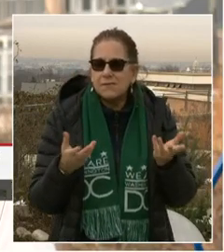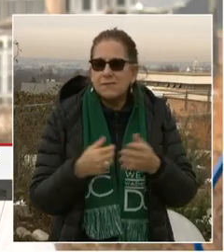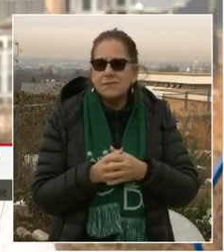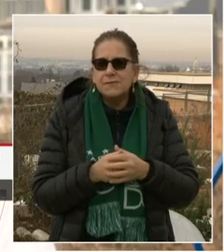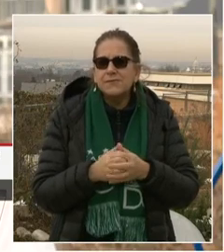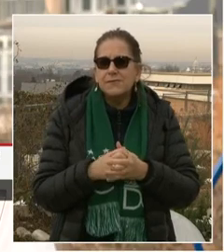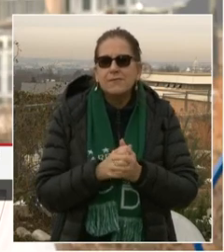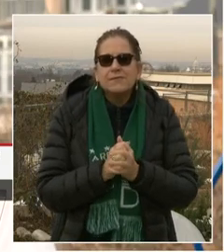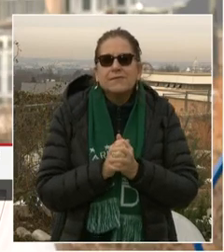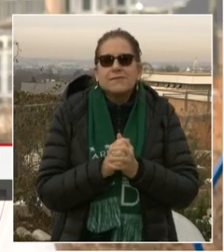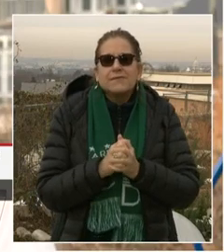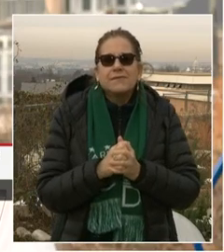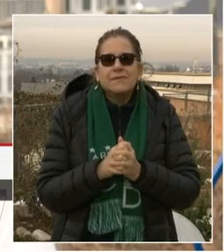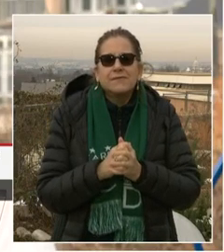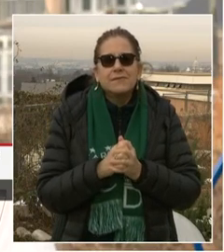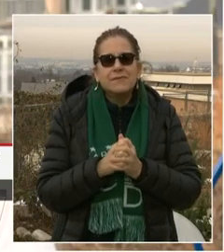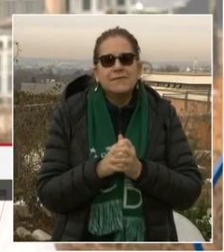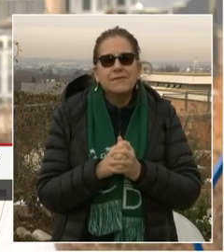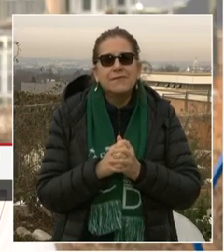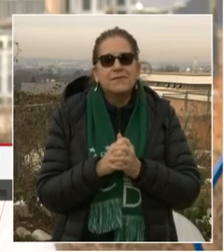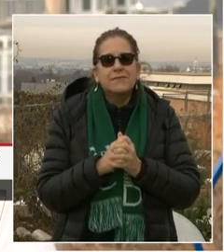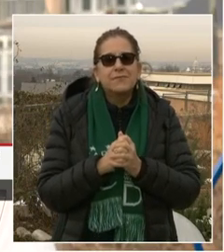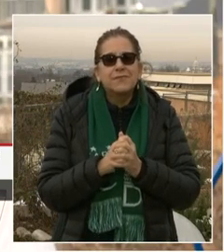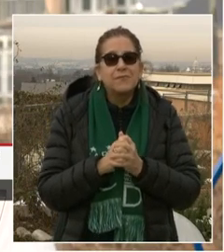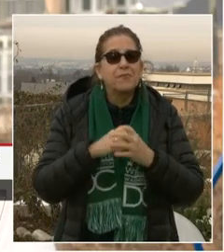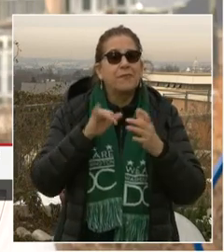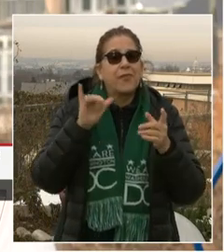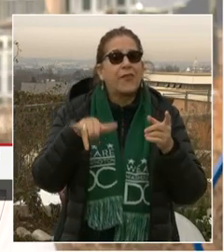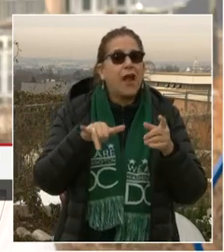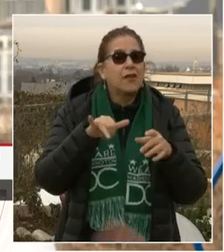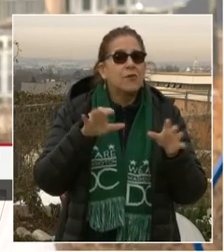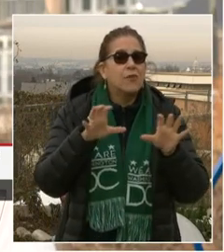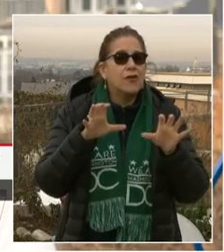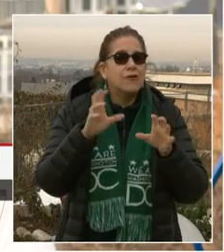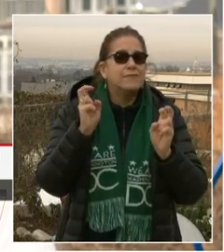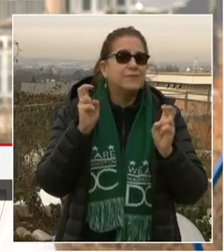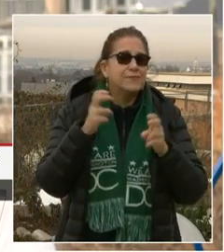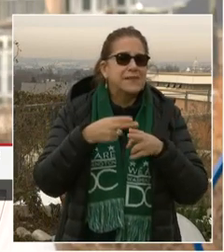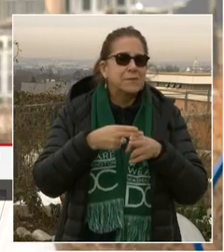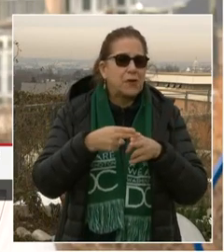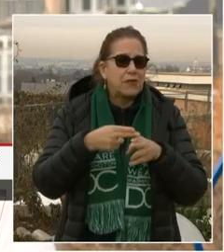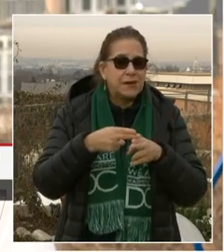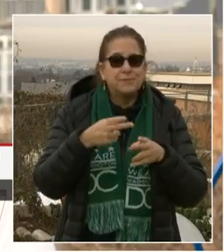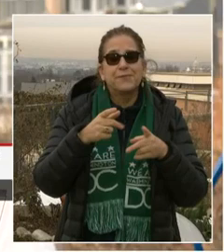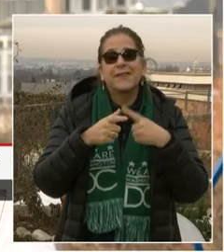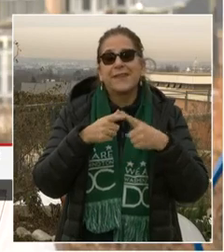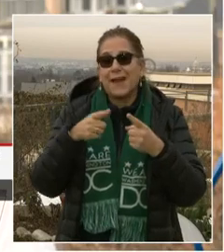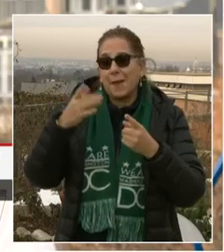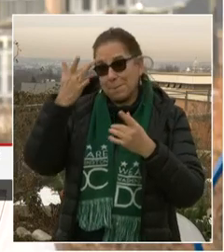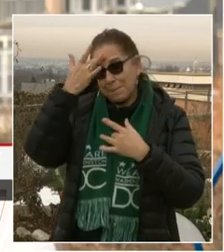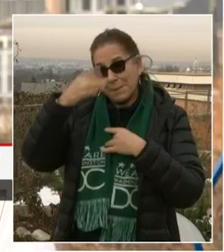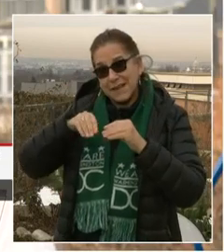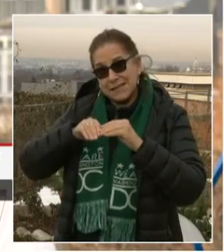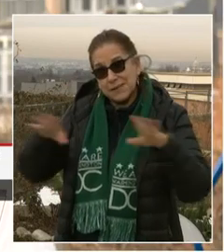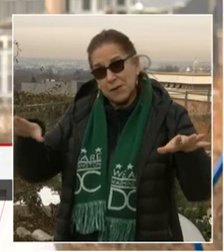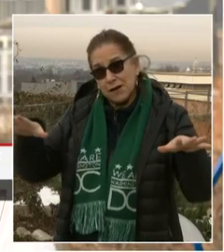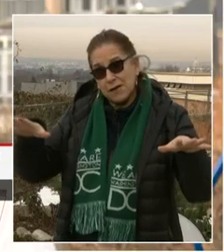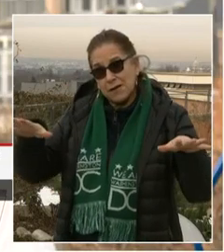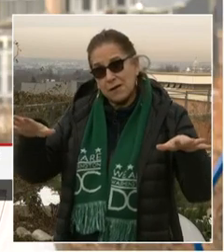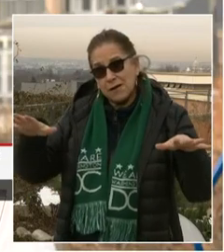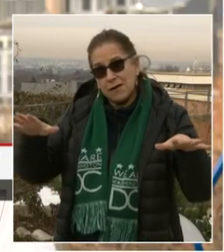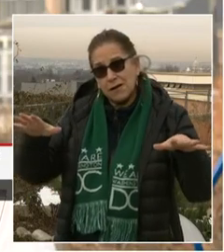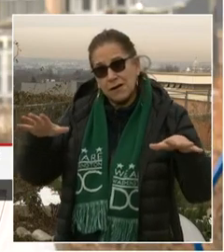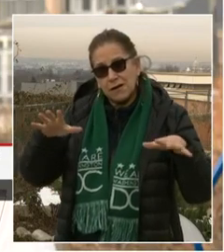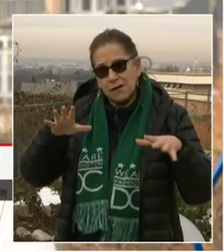I thought it would be temporary. I didn't expect the pandemic would last as long as it did and have such an impact